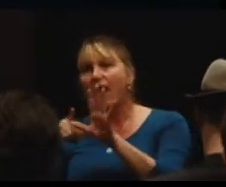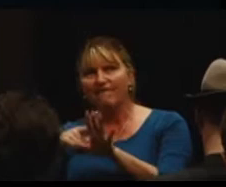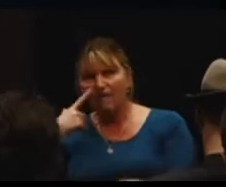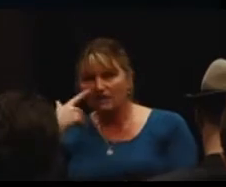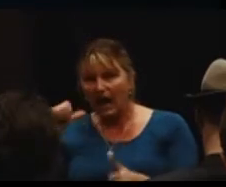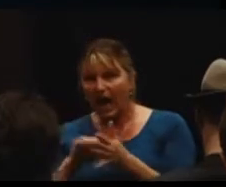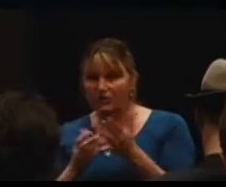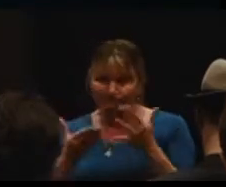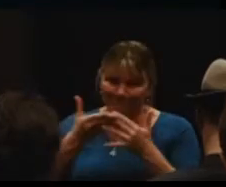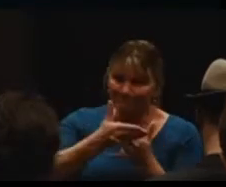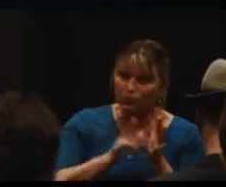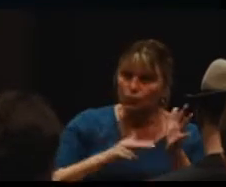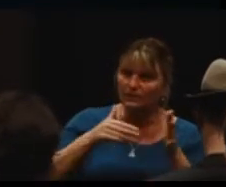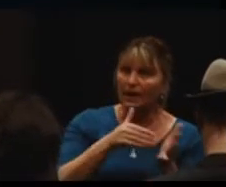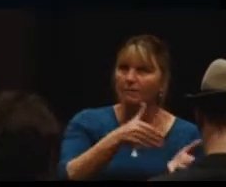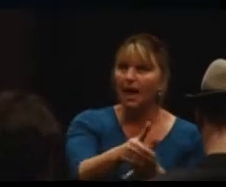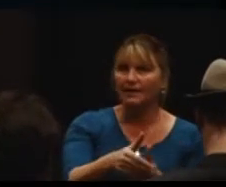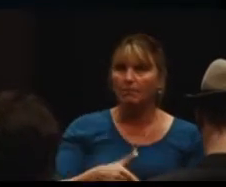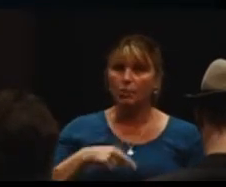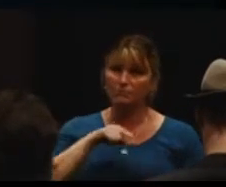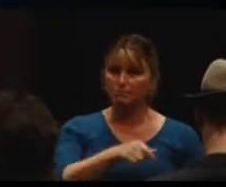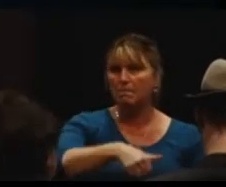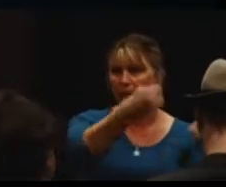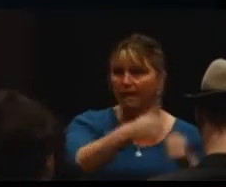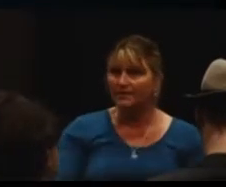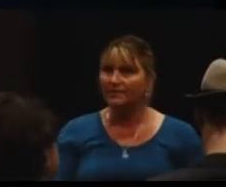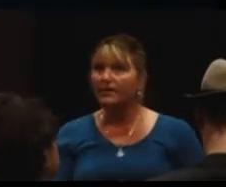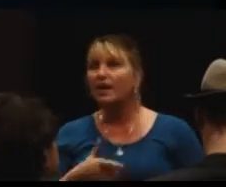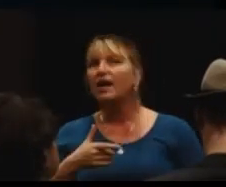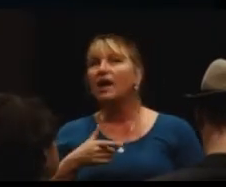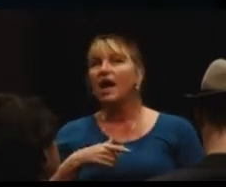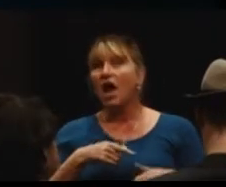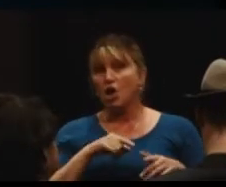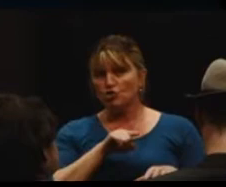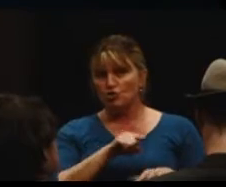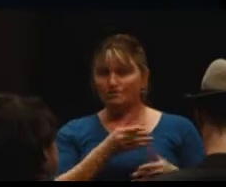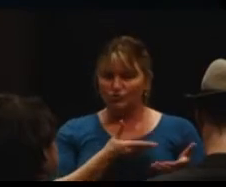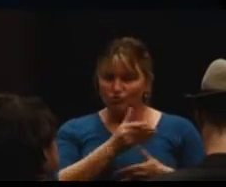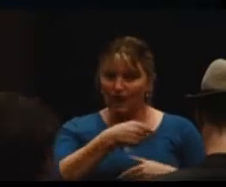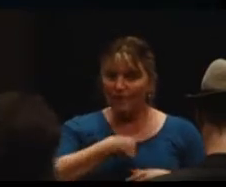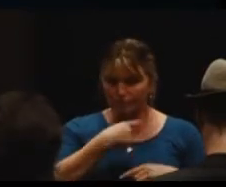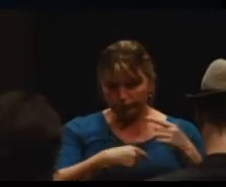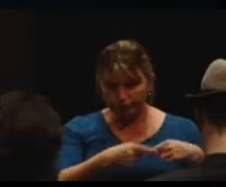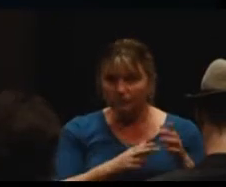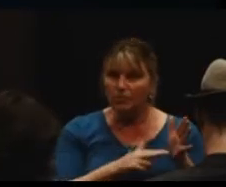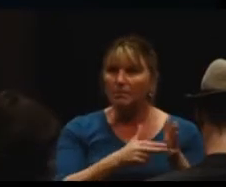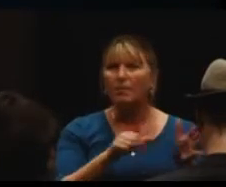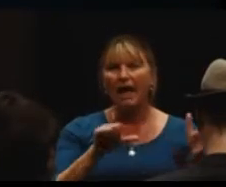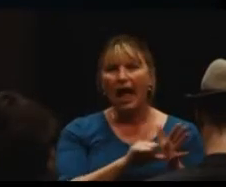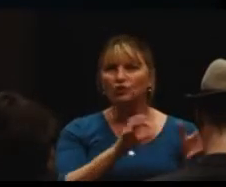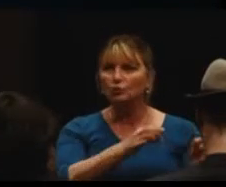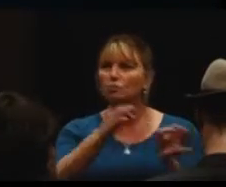here. It also means, is the reason why Trade Me is probably stuck in New Zealand, and it will be very hard to go into another